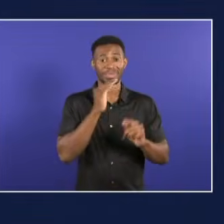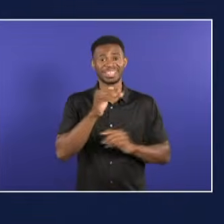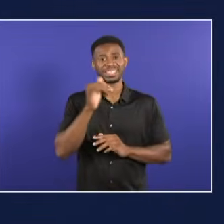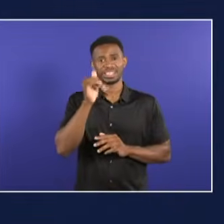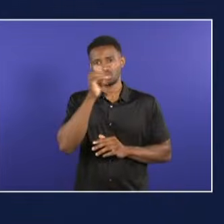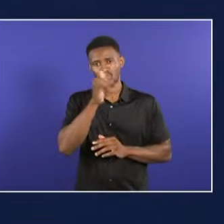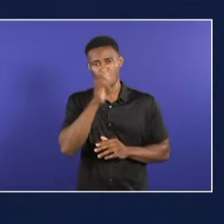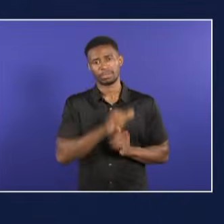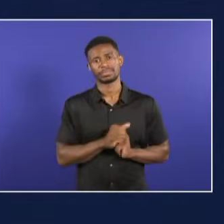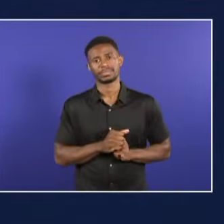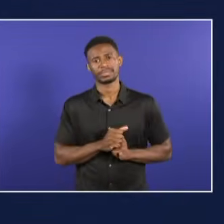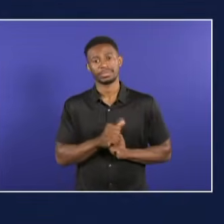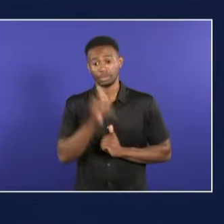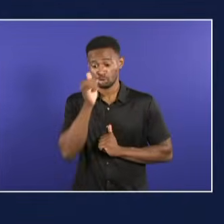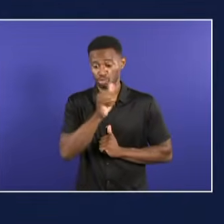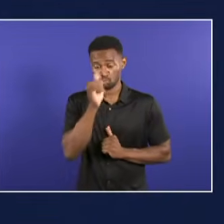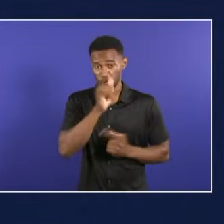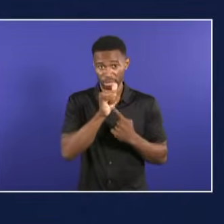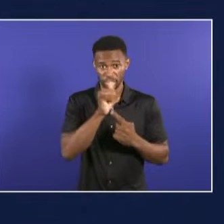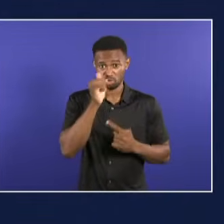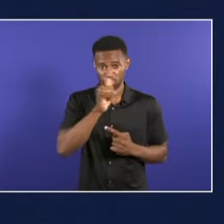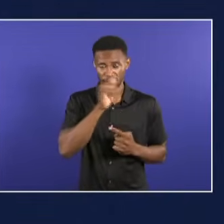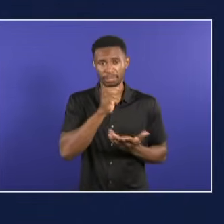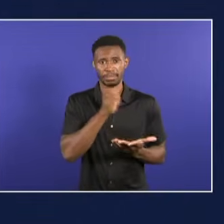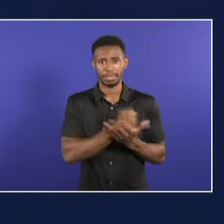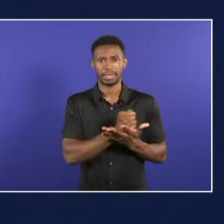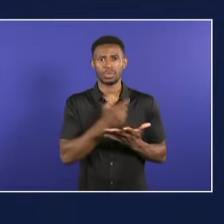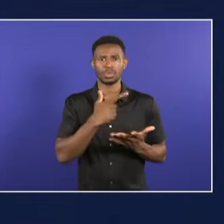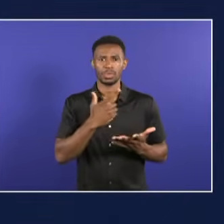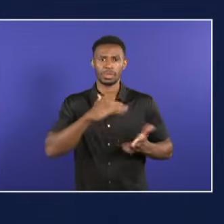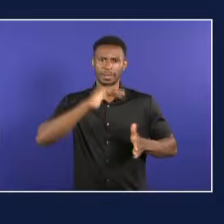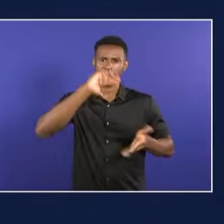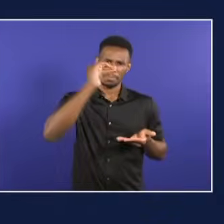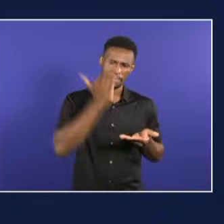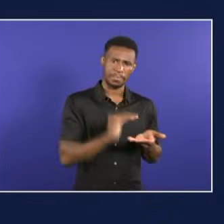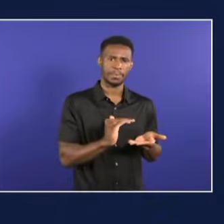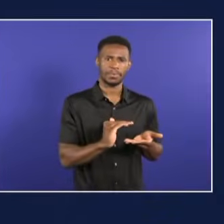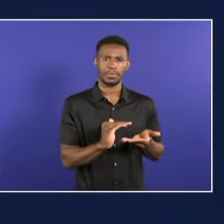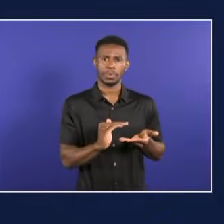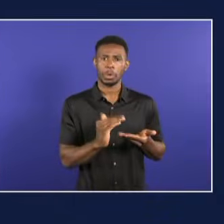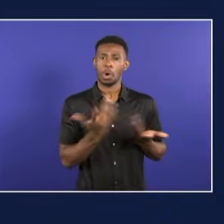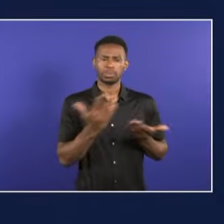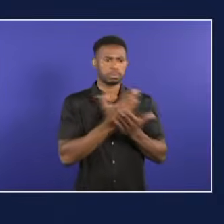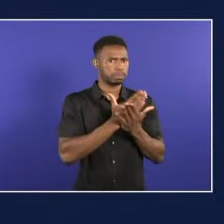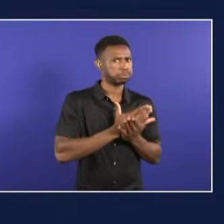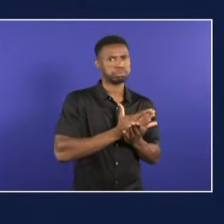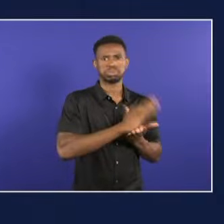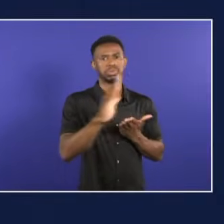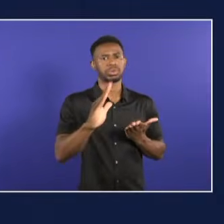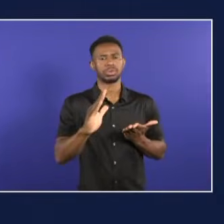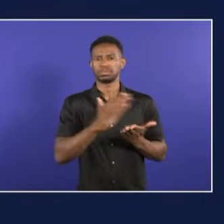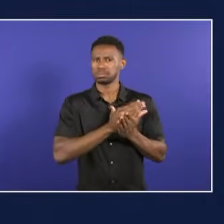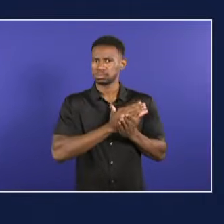crime that we will see many more jobs being created in our country.